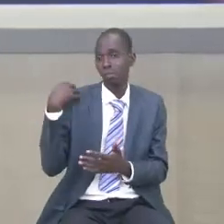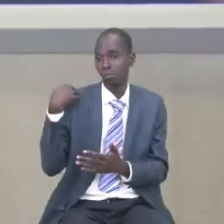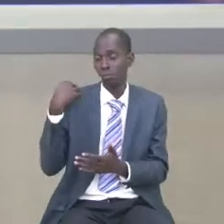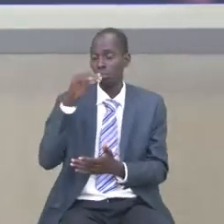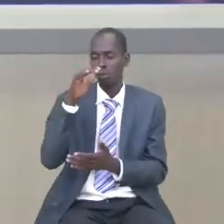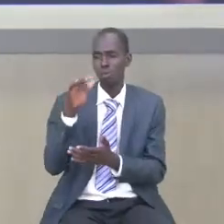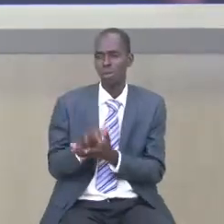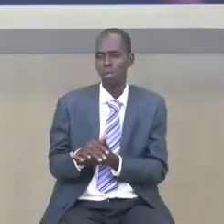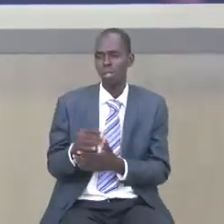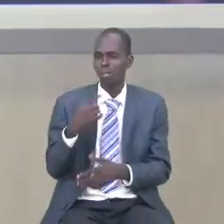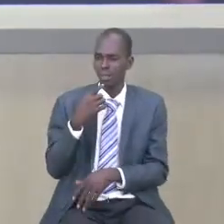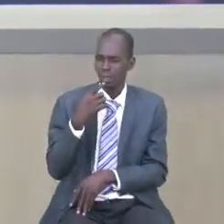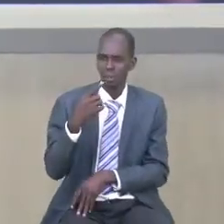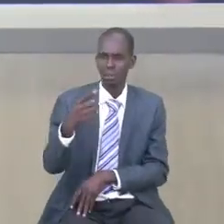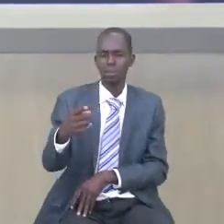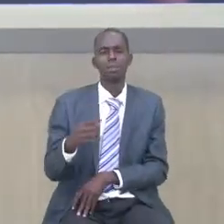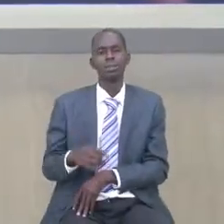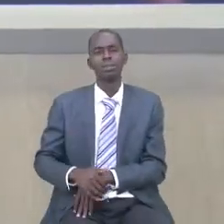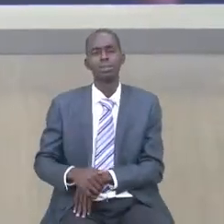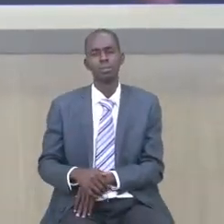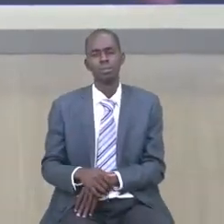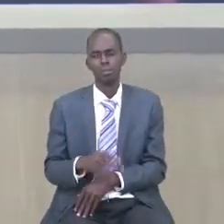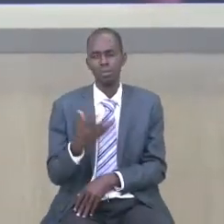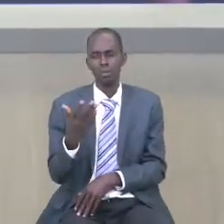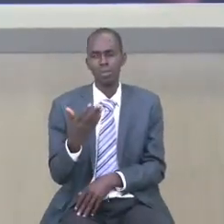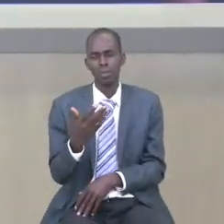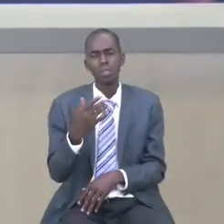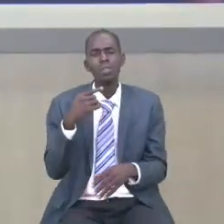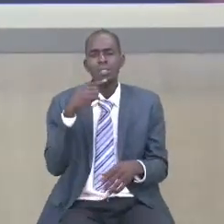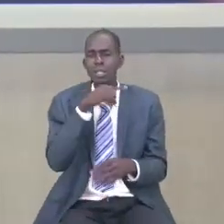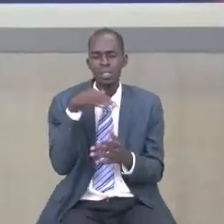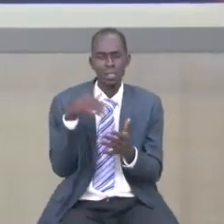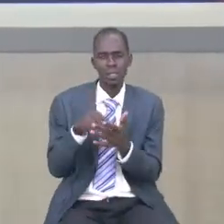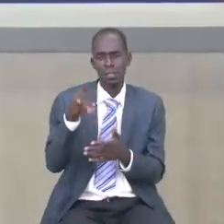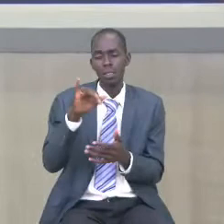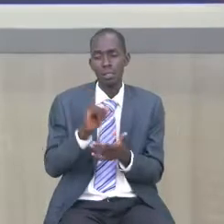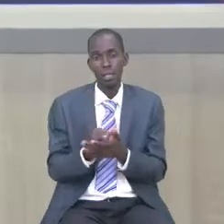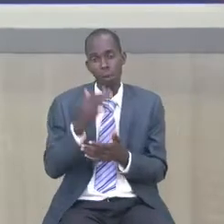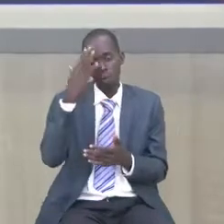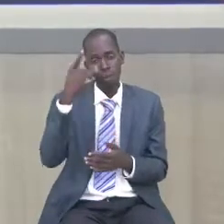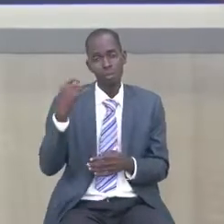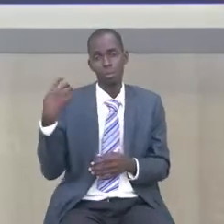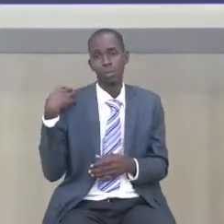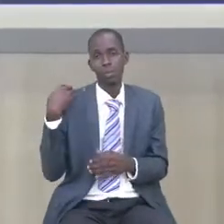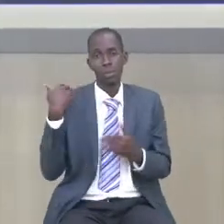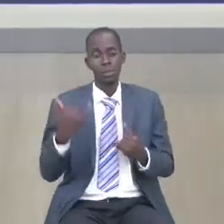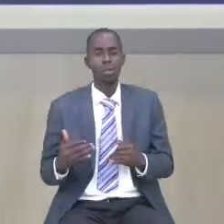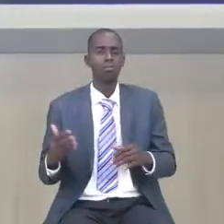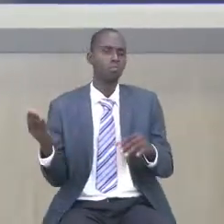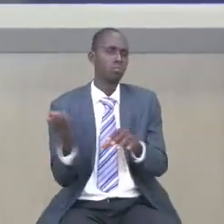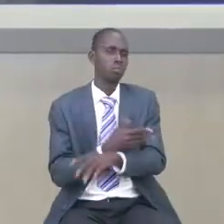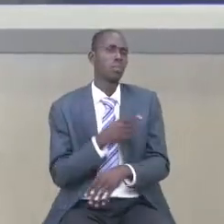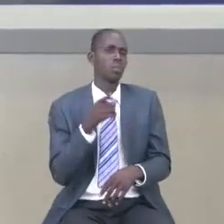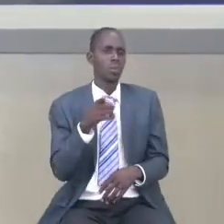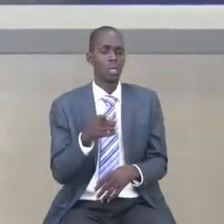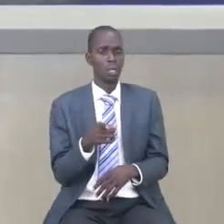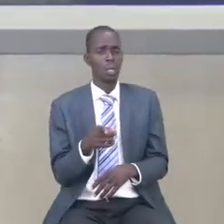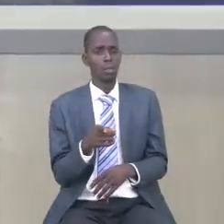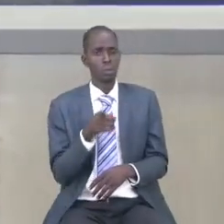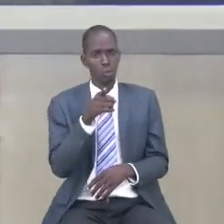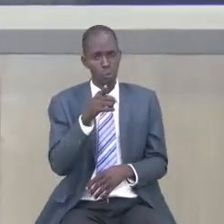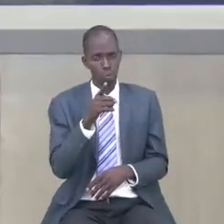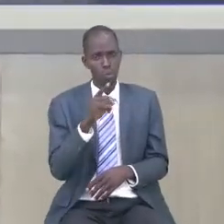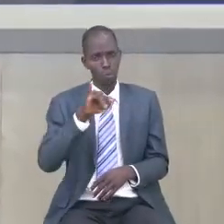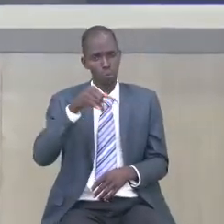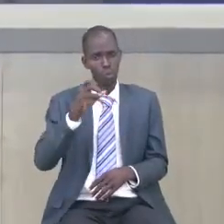was eliminated. Get out of here. You are no good. You amount to nothing. I didn't know you were dirty in